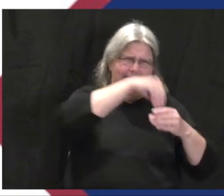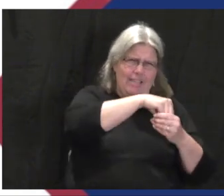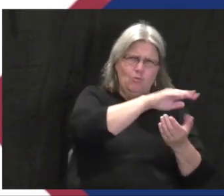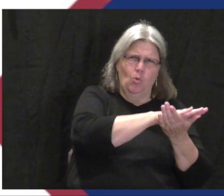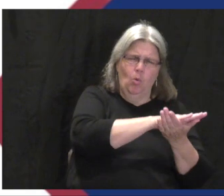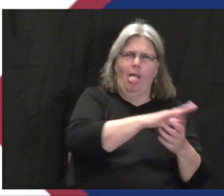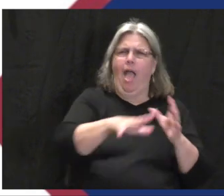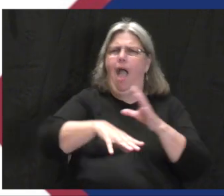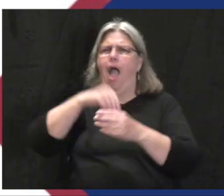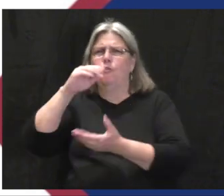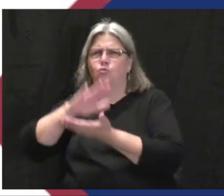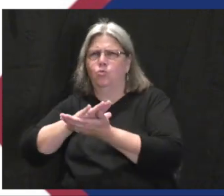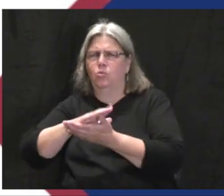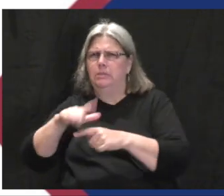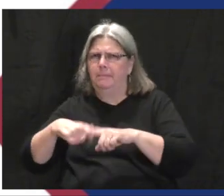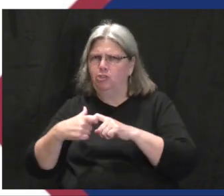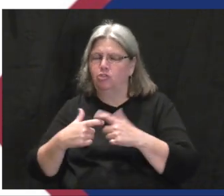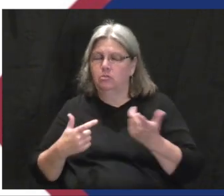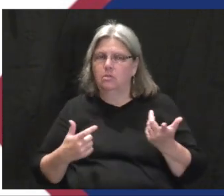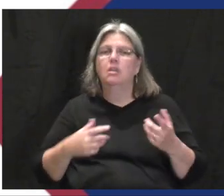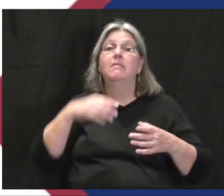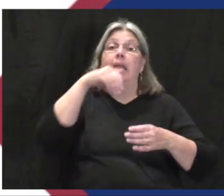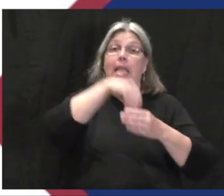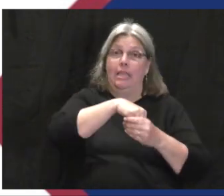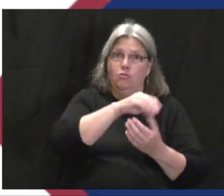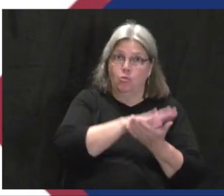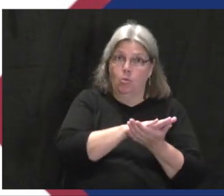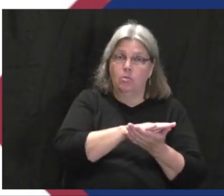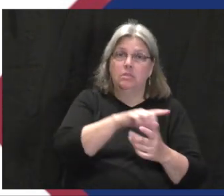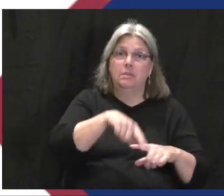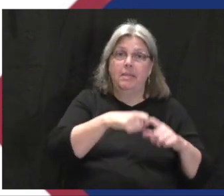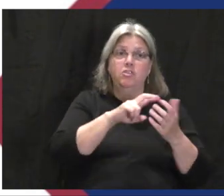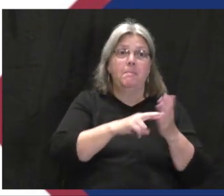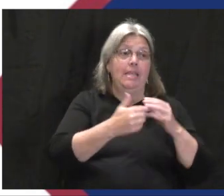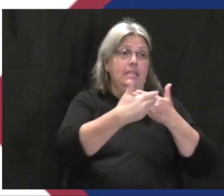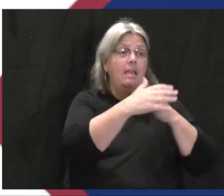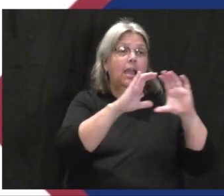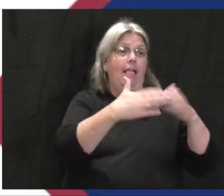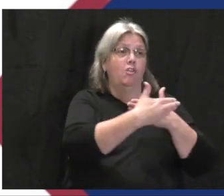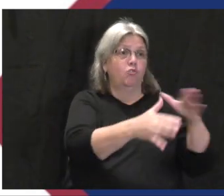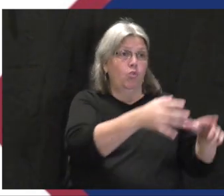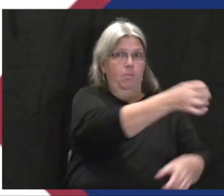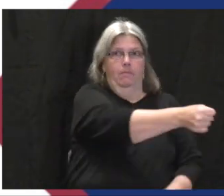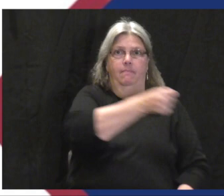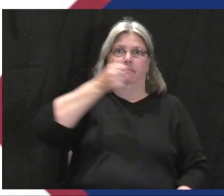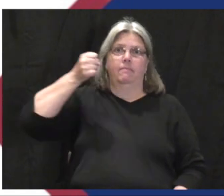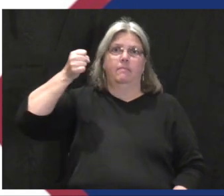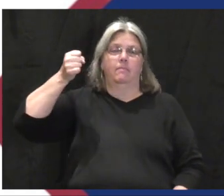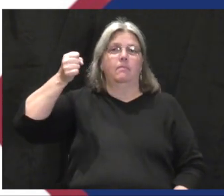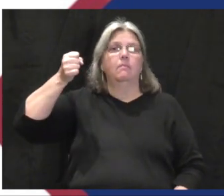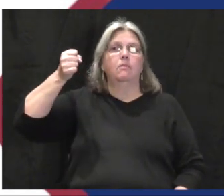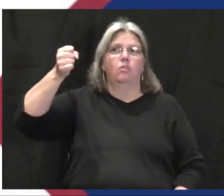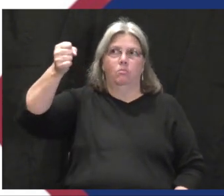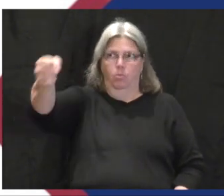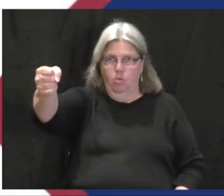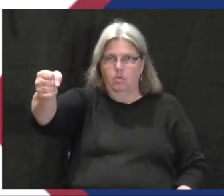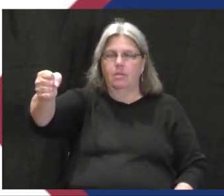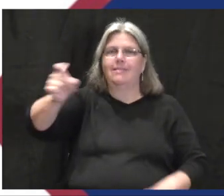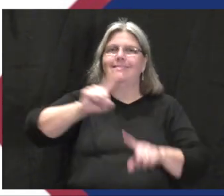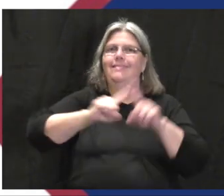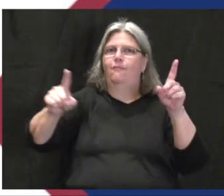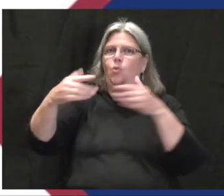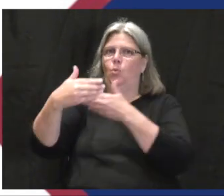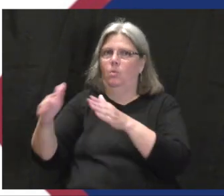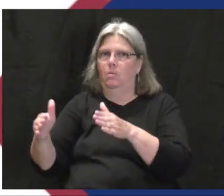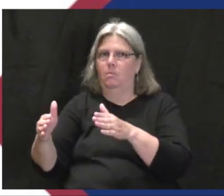in-school suspension is where the kid is removed from the classroom and put into, I don't know how you say that, a different environment? Yeah,